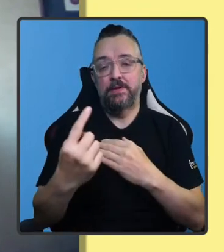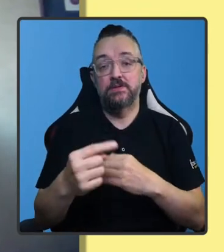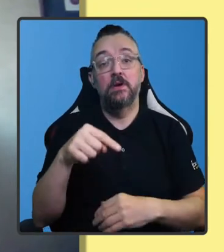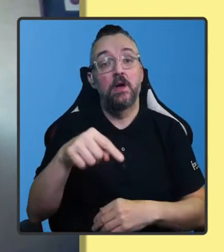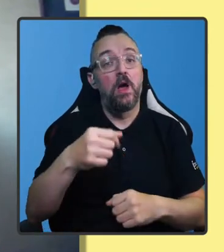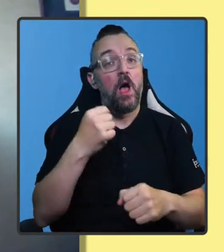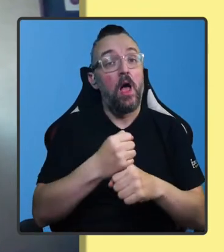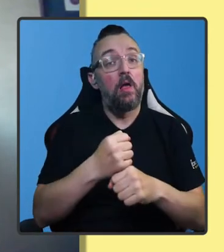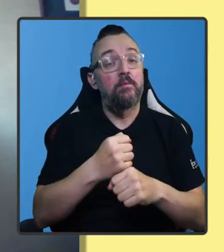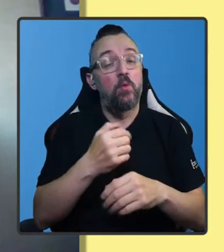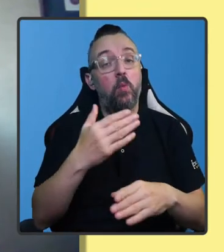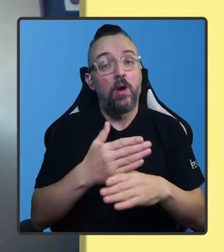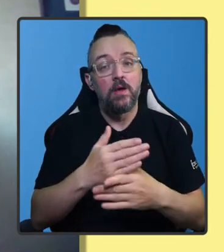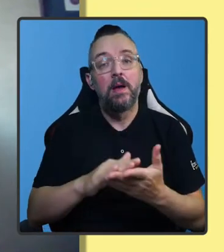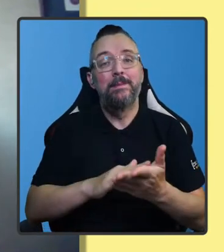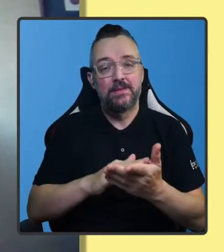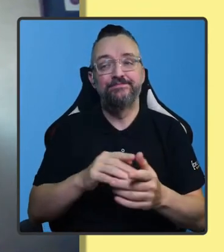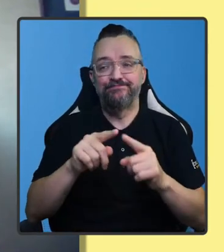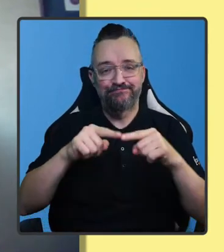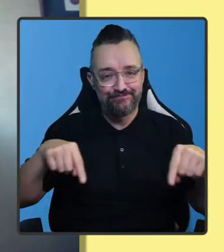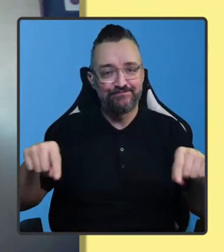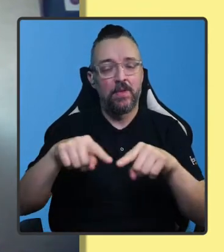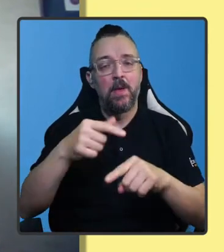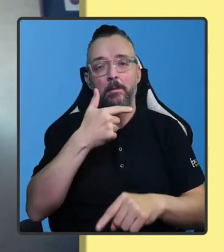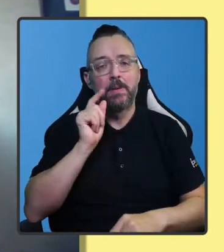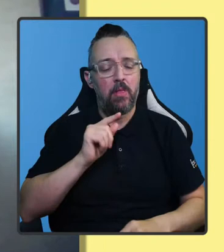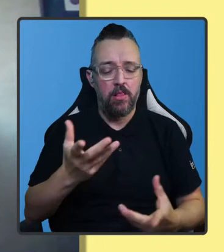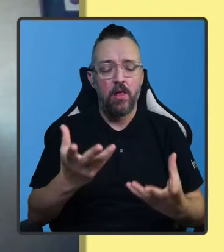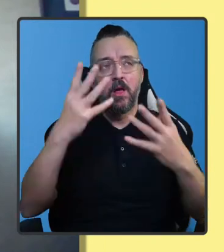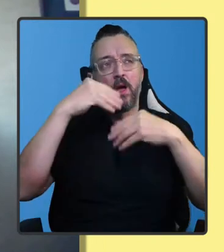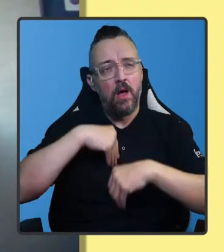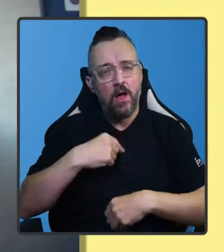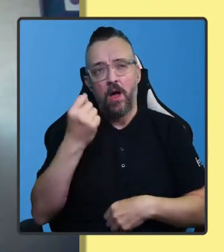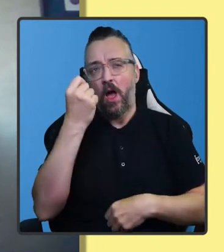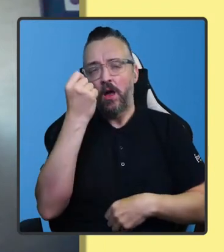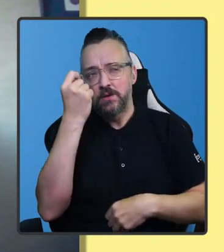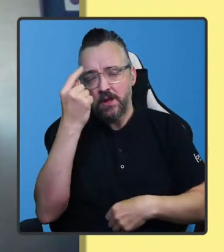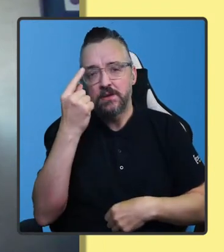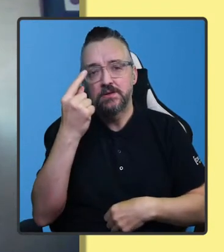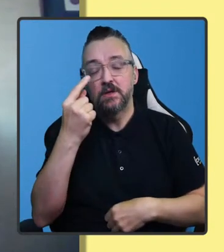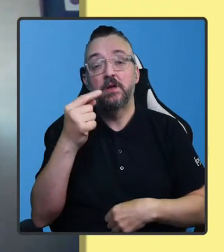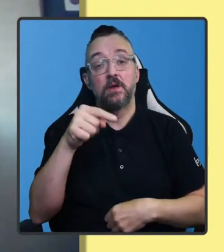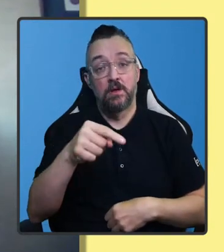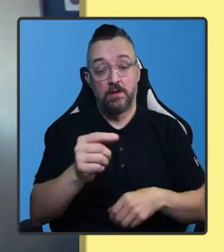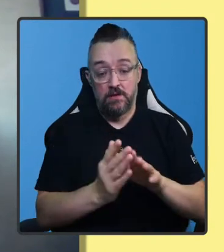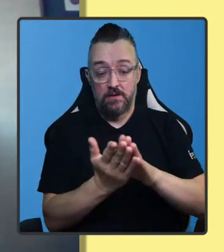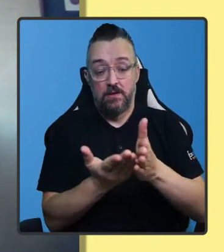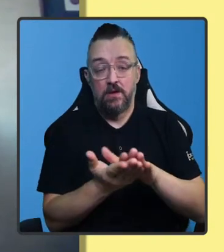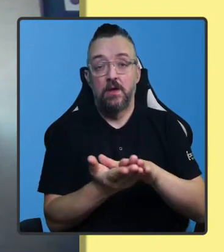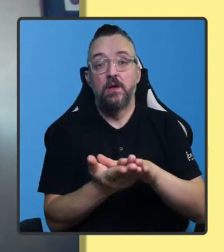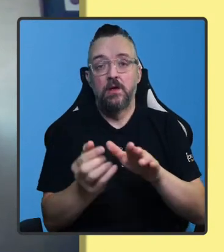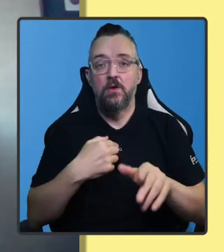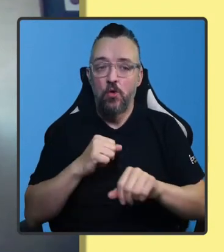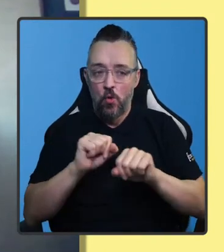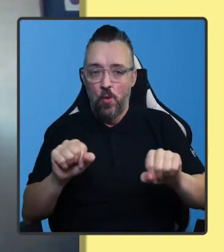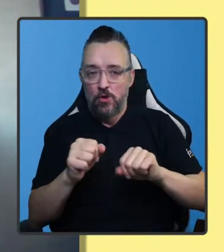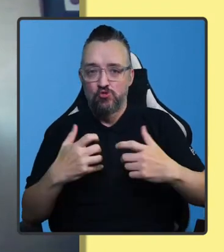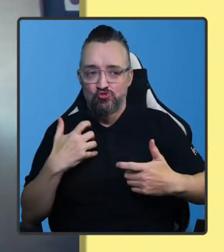to help voters make their fully informed choice, and we await the delivery of that new prospectus with eager anticipation.